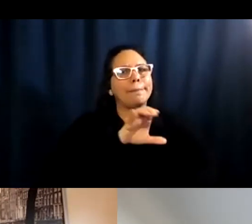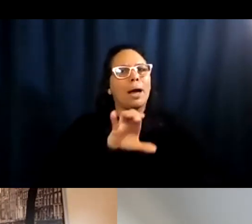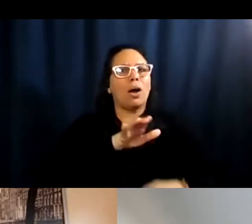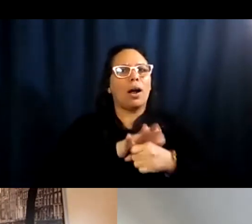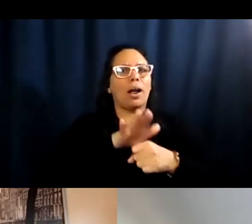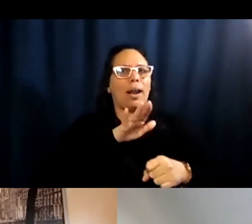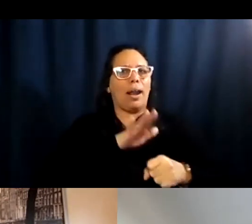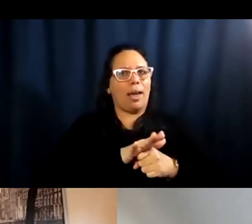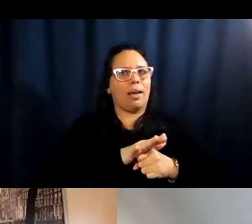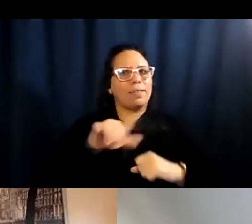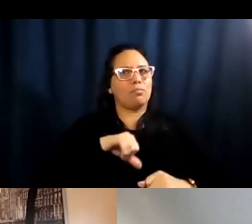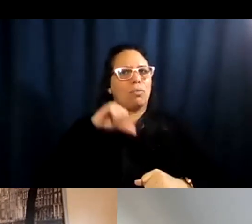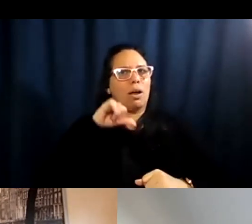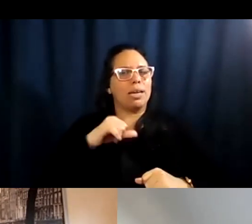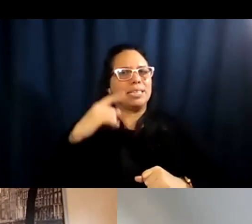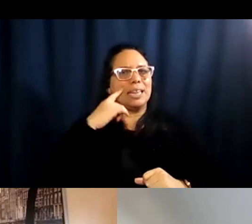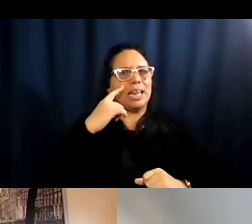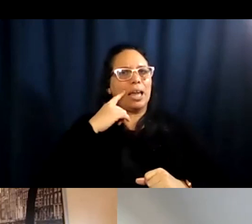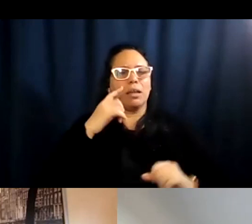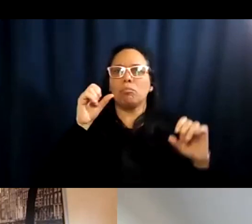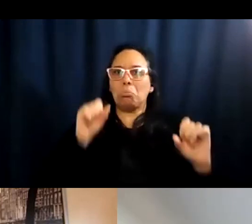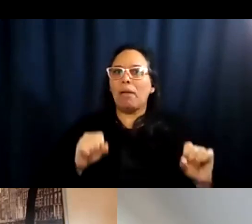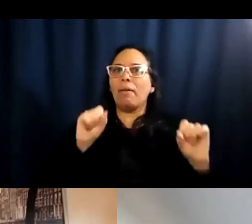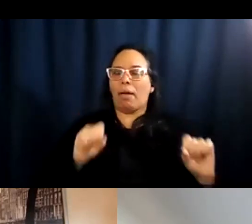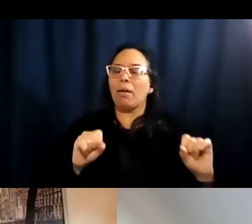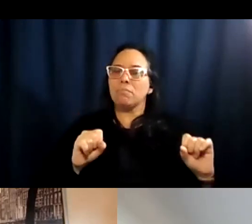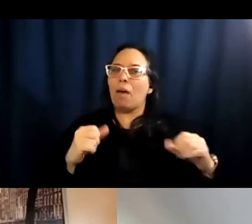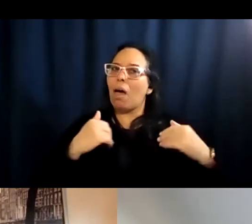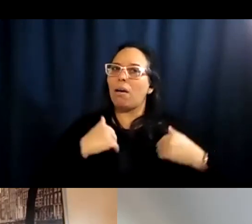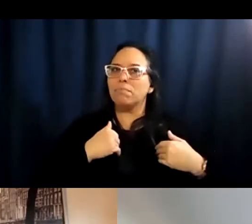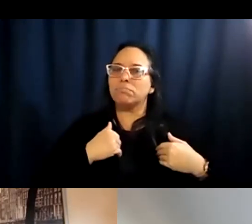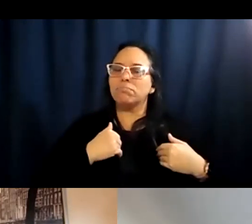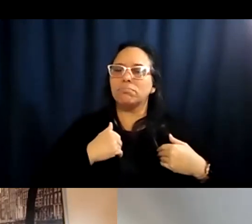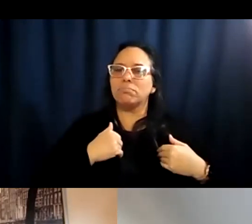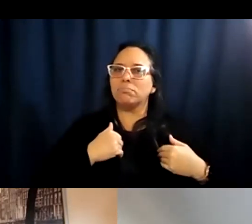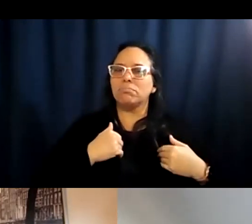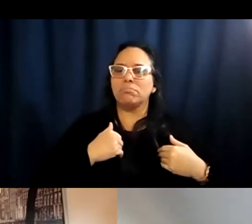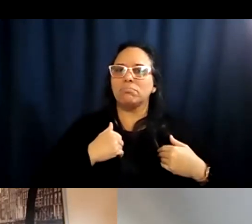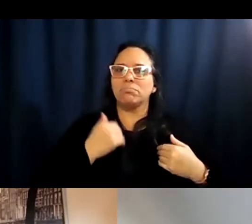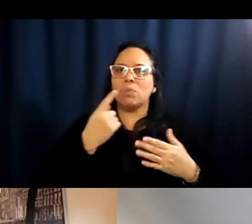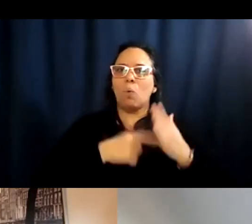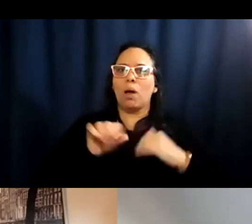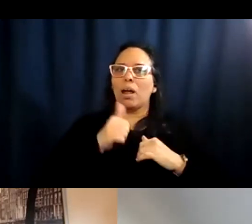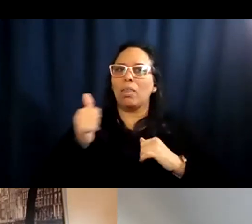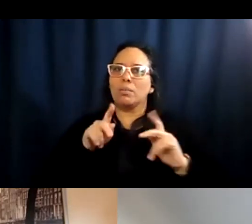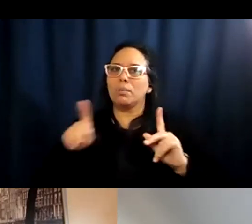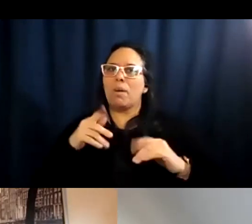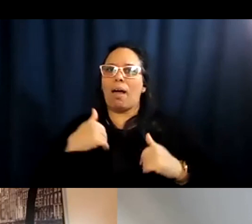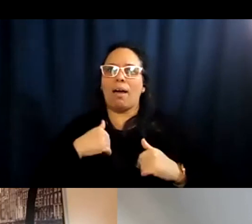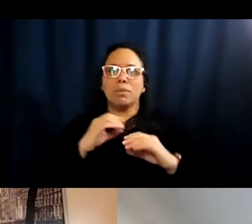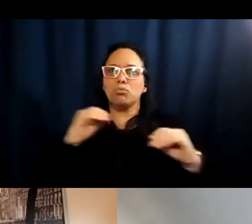enough pride to think like we can have whatever everyone else has, like there's no limits